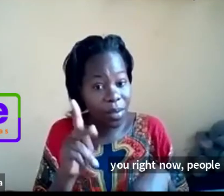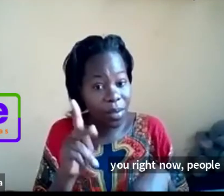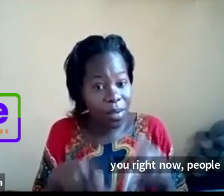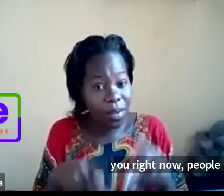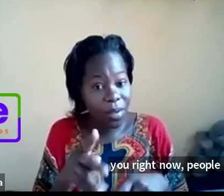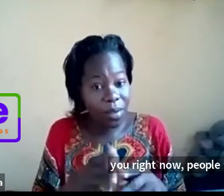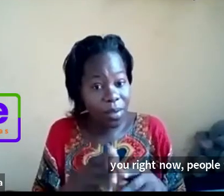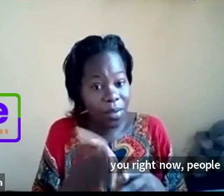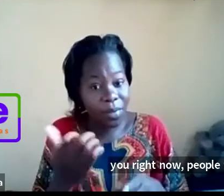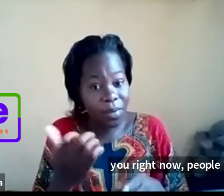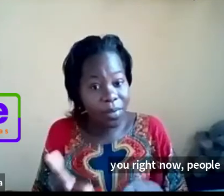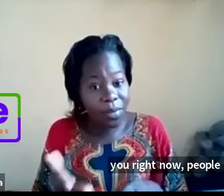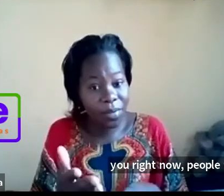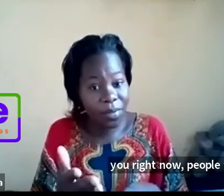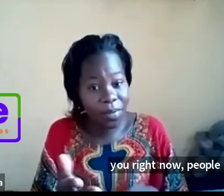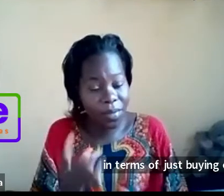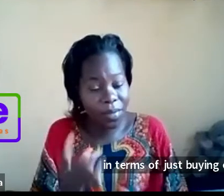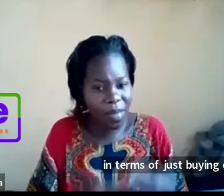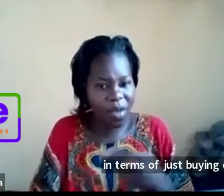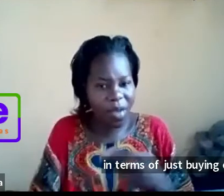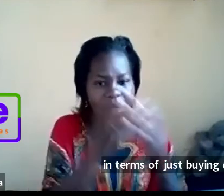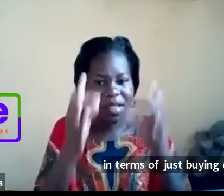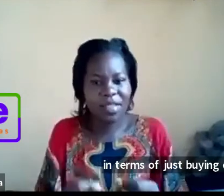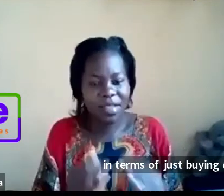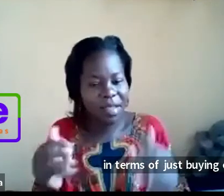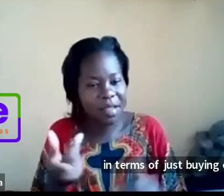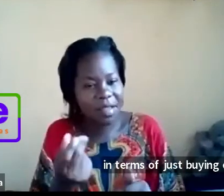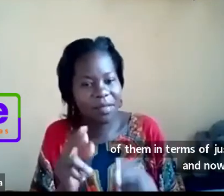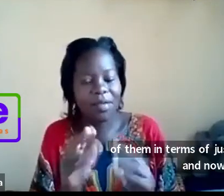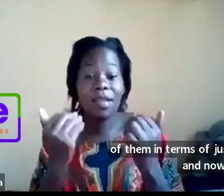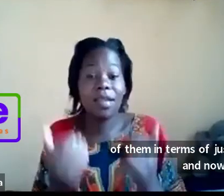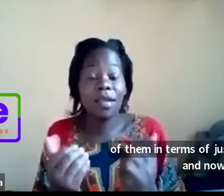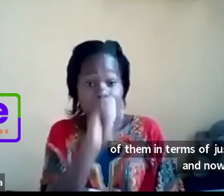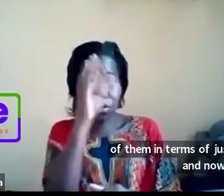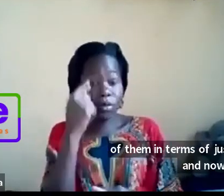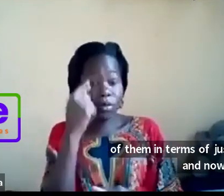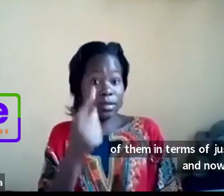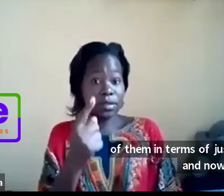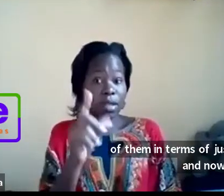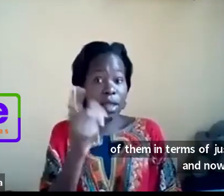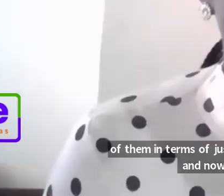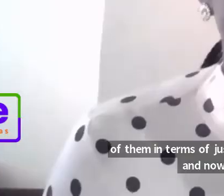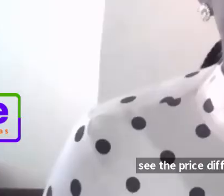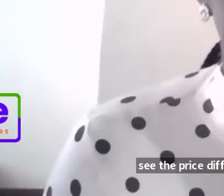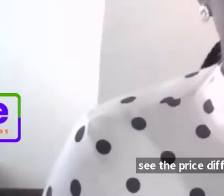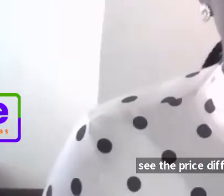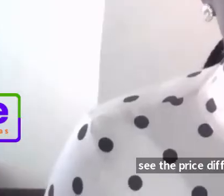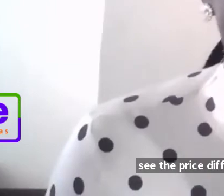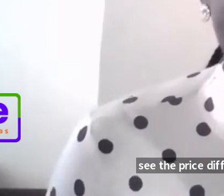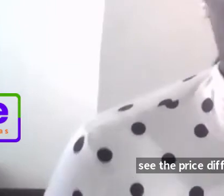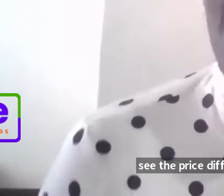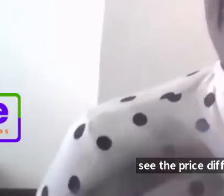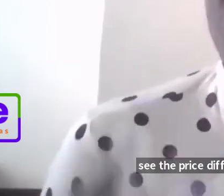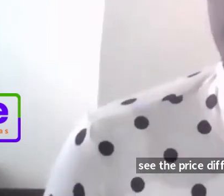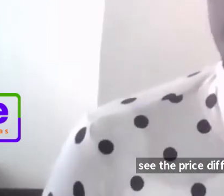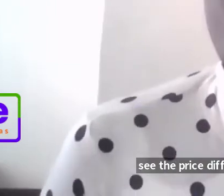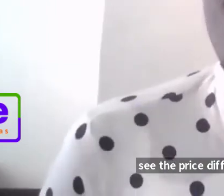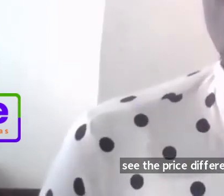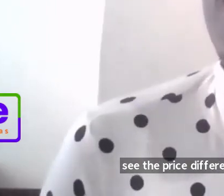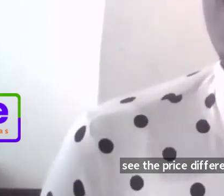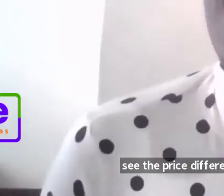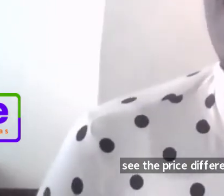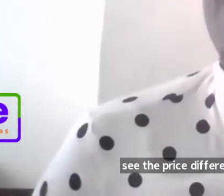buying everything at a flat rate are now shocked when they see the price differentiation that has come across in terms of the product. But